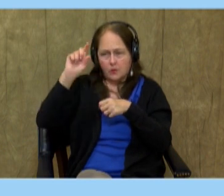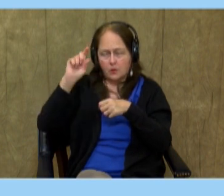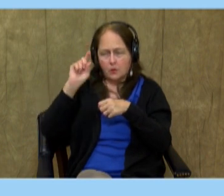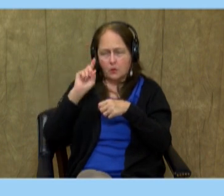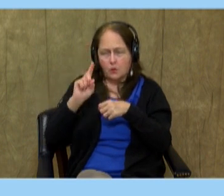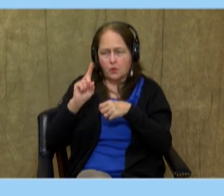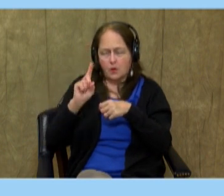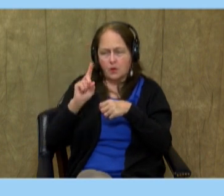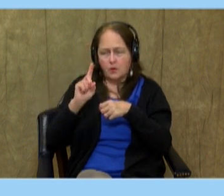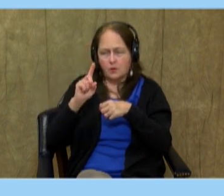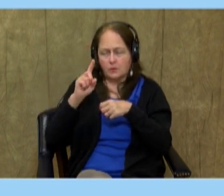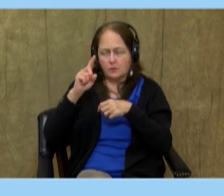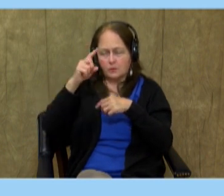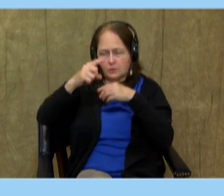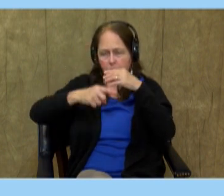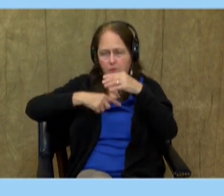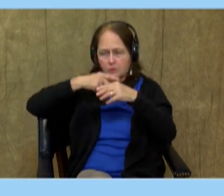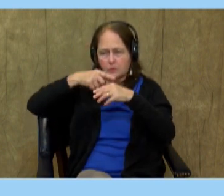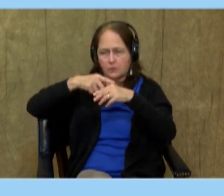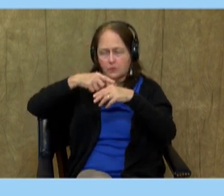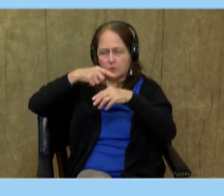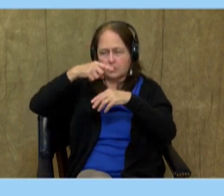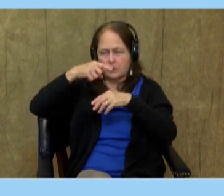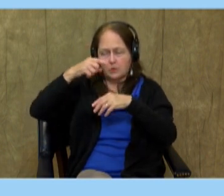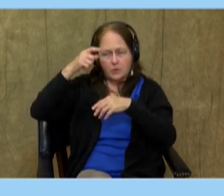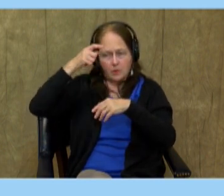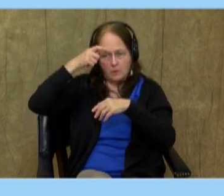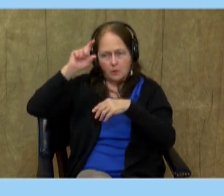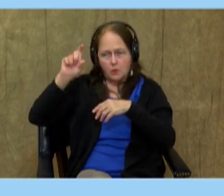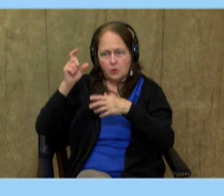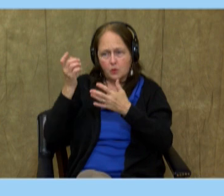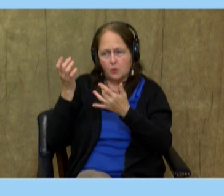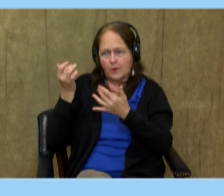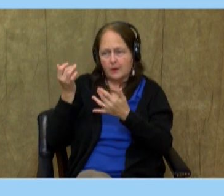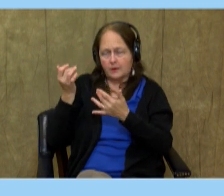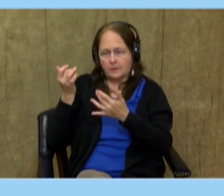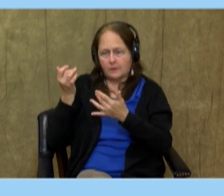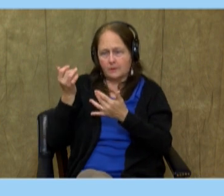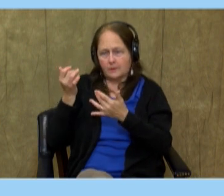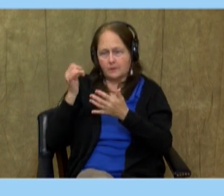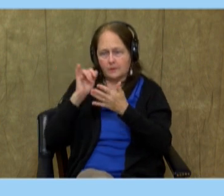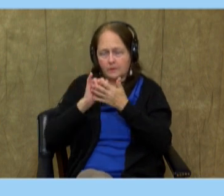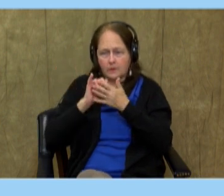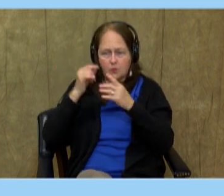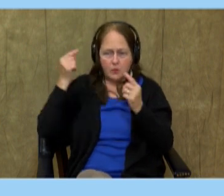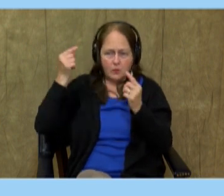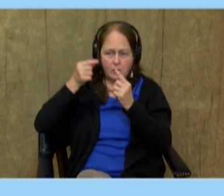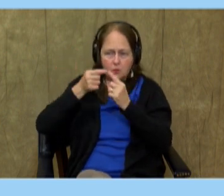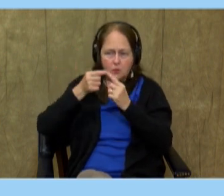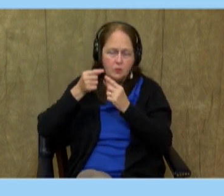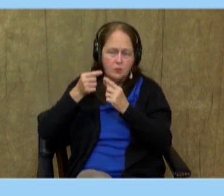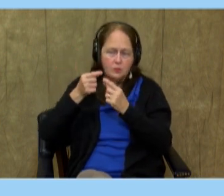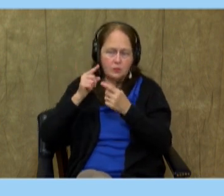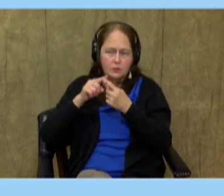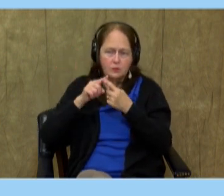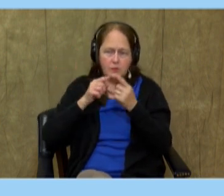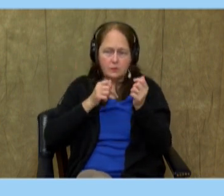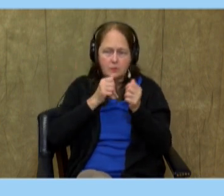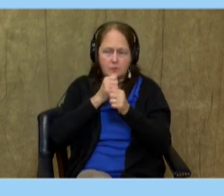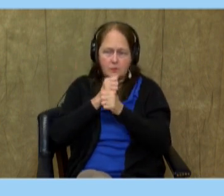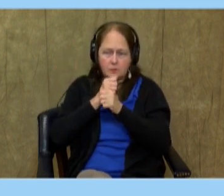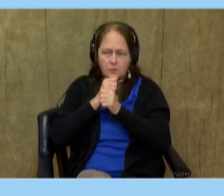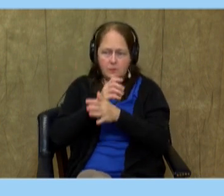and 1 that had to orbit the moon, the commander waiting to rendezvous back. The goal was, as you just heard Kennedy